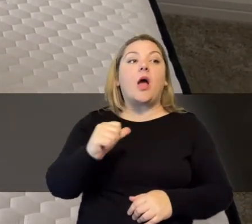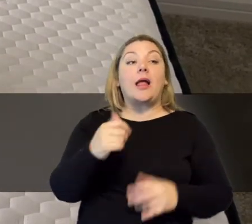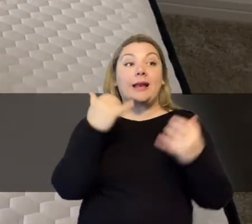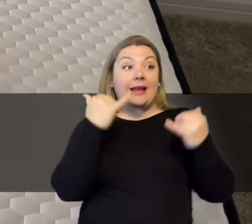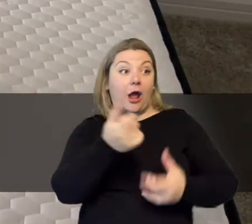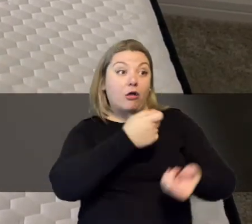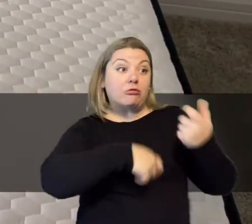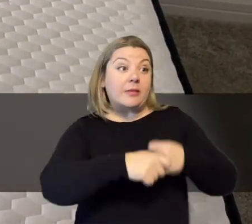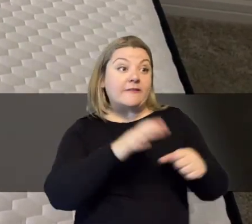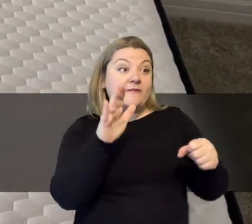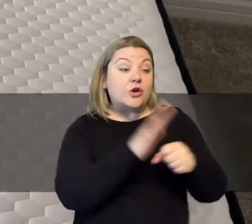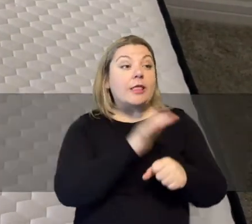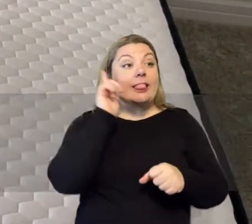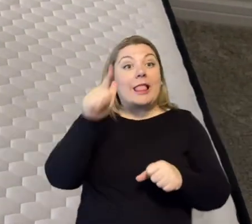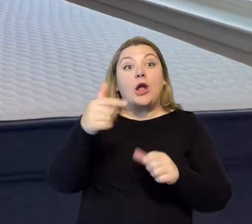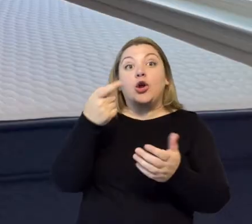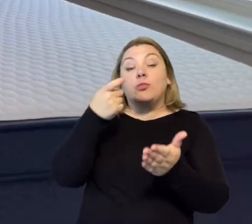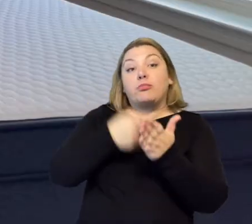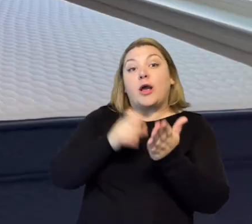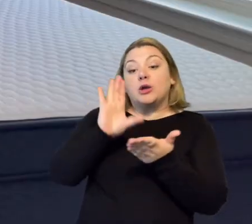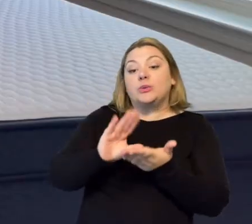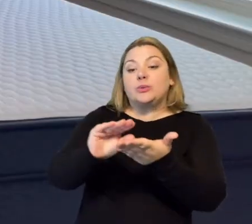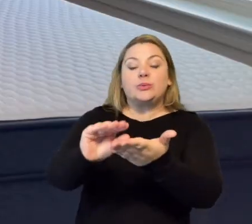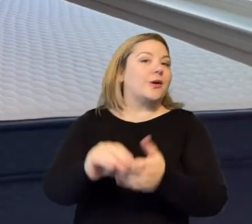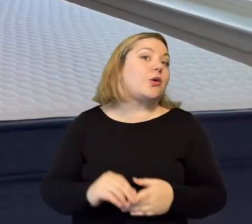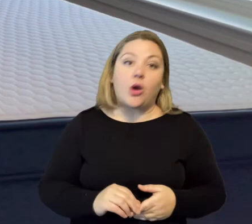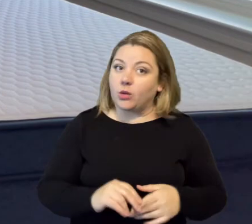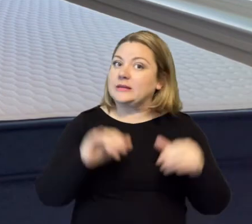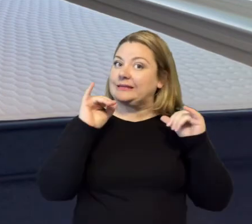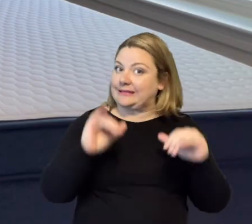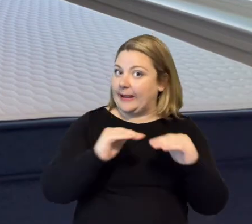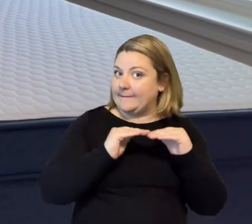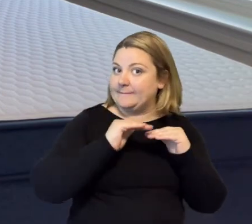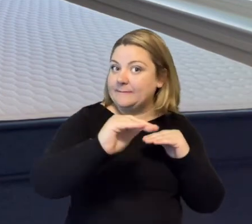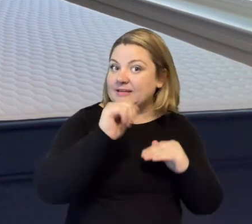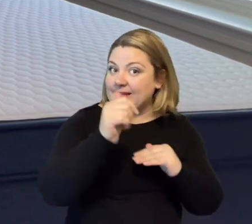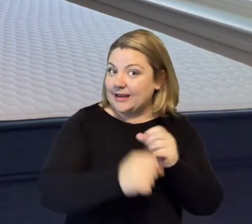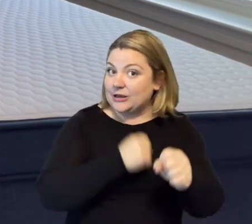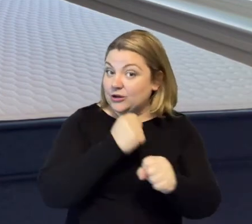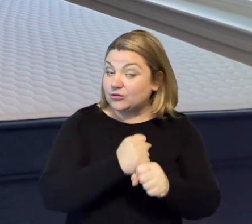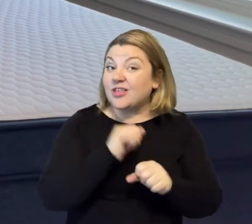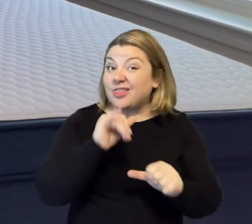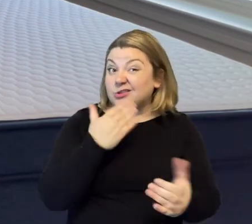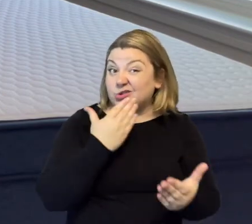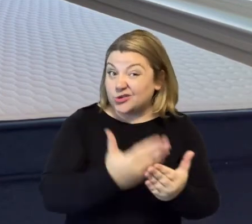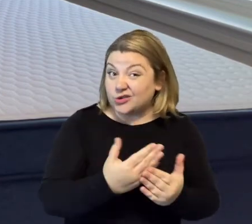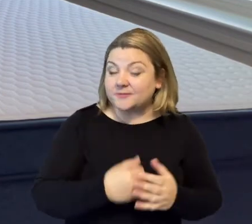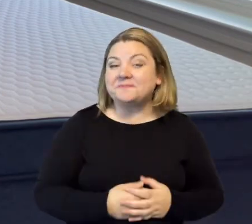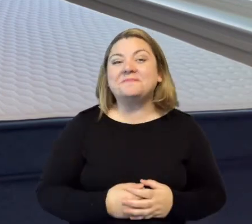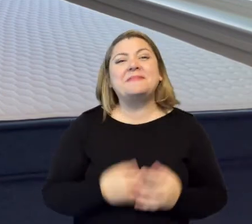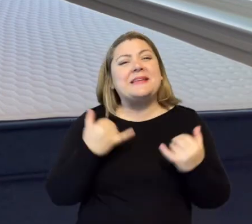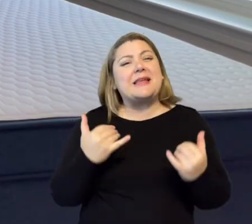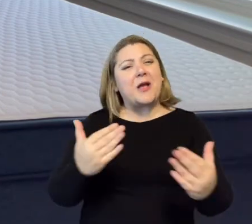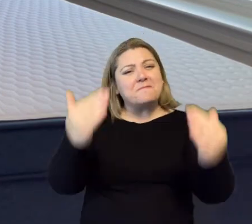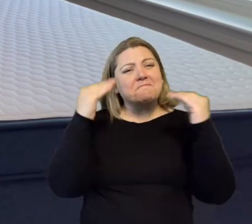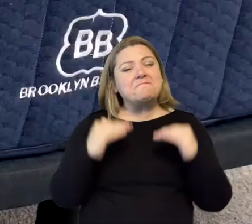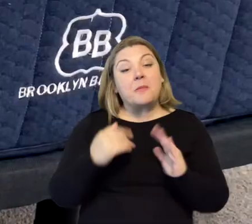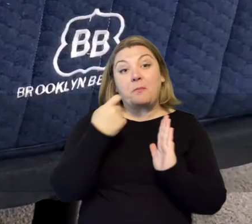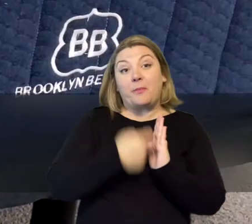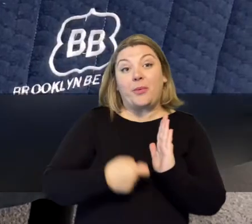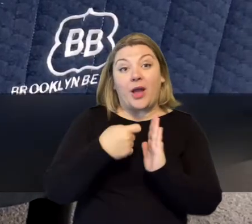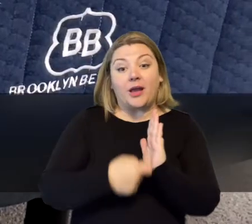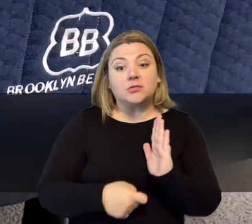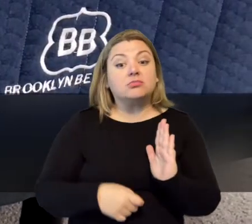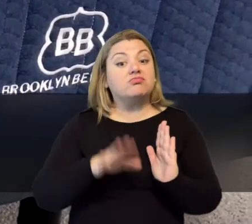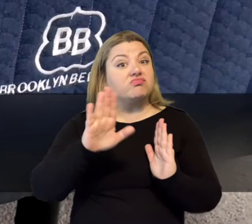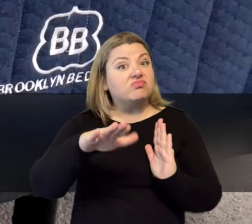that whole 10 years, which is really great. So let's talk about pricing. So the Brooklyn Aurora is actually pretty affordable for